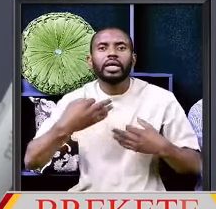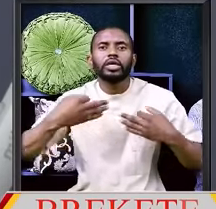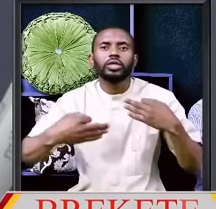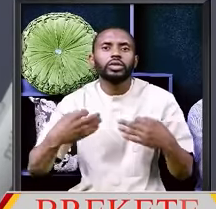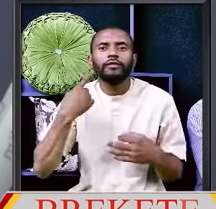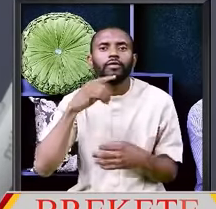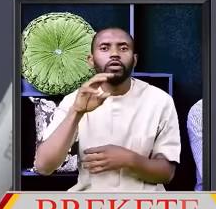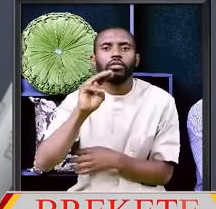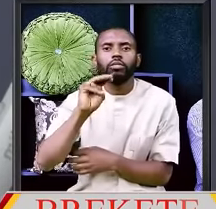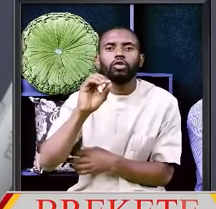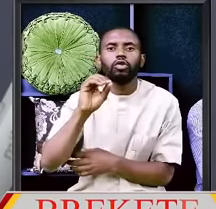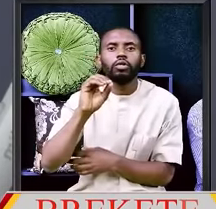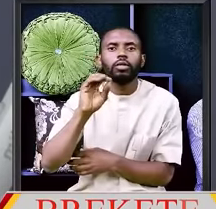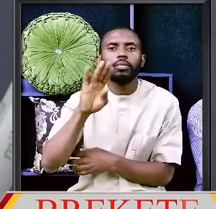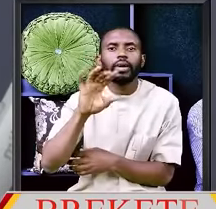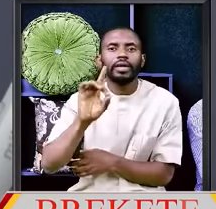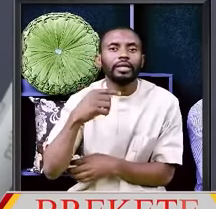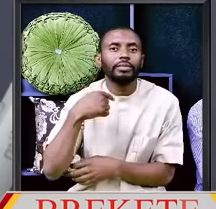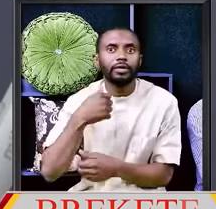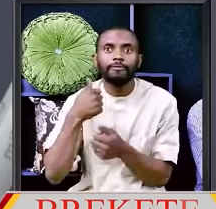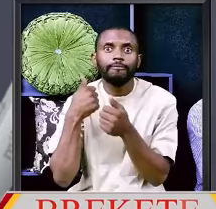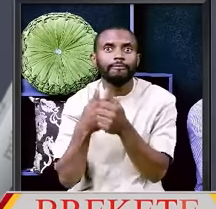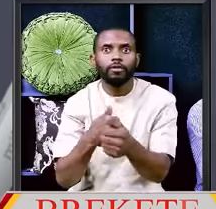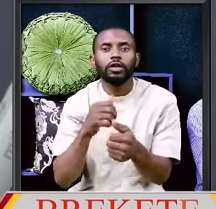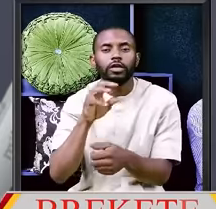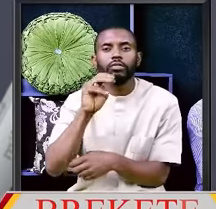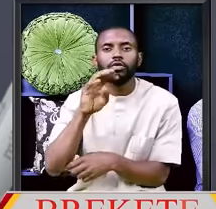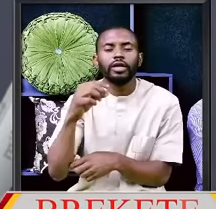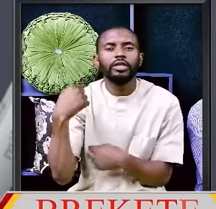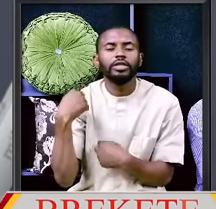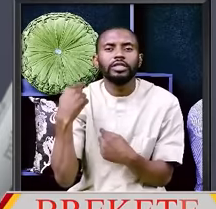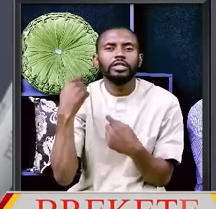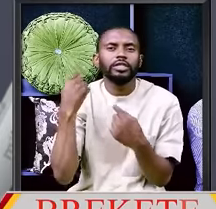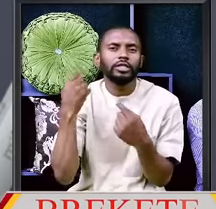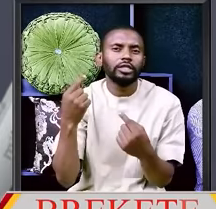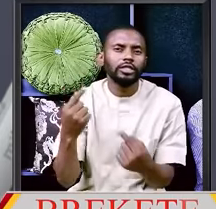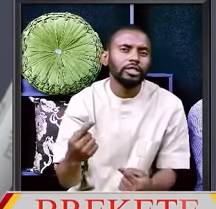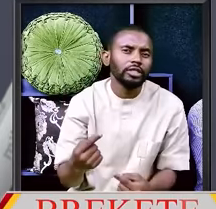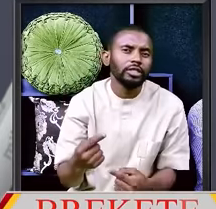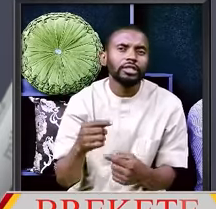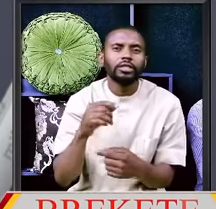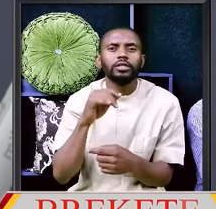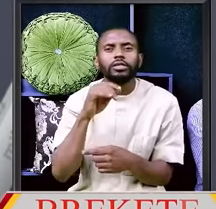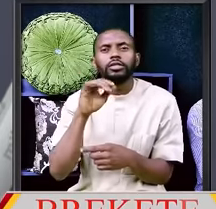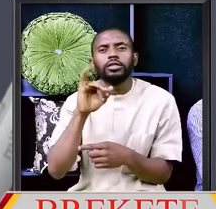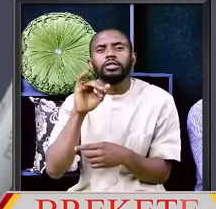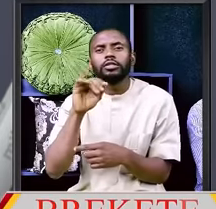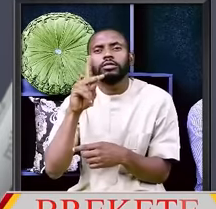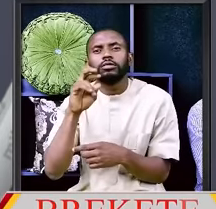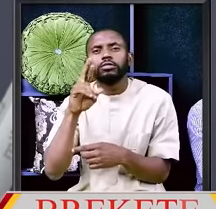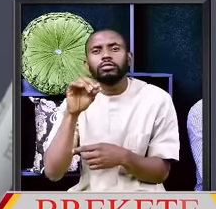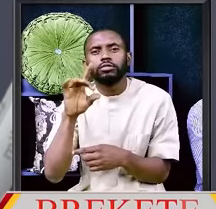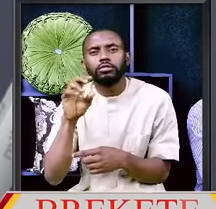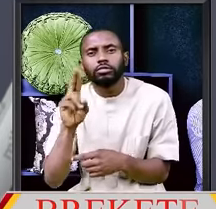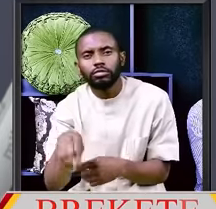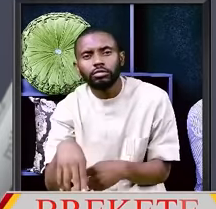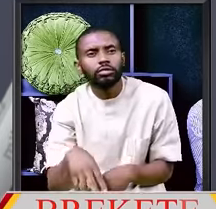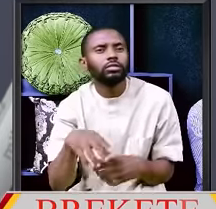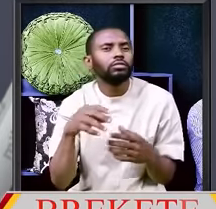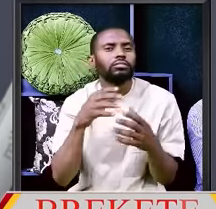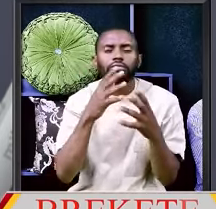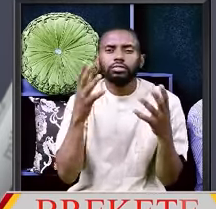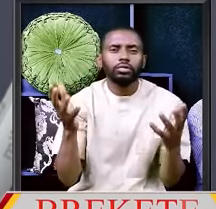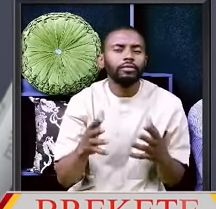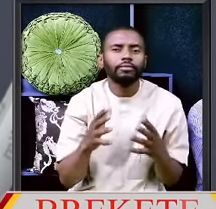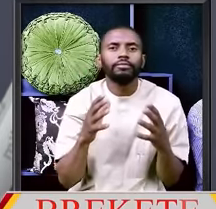Mohbad. I have been following Mohbad to 2019, I'm from Ikorodu, and I feel that he has put Ikorodu on the map.